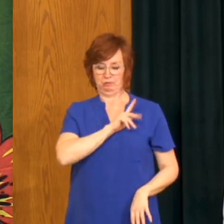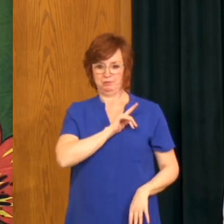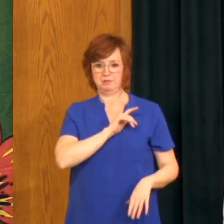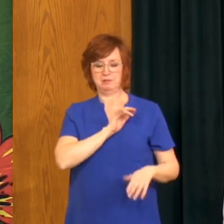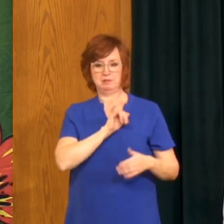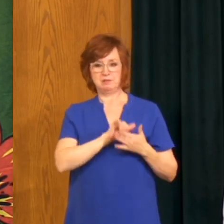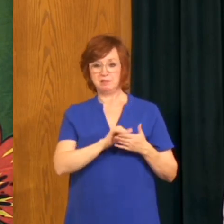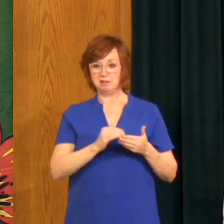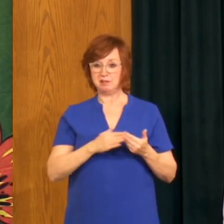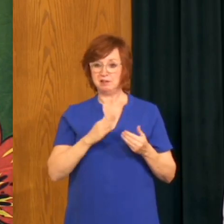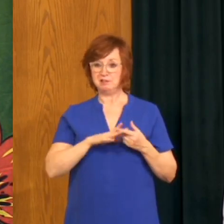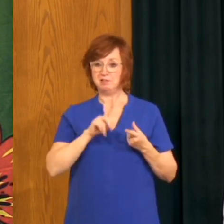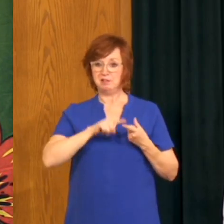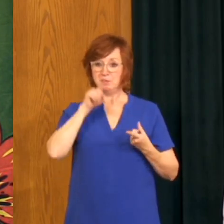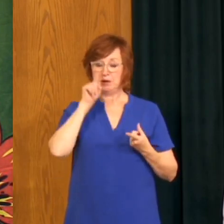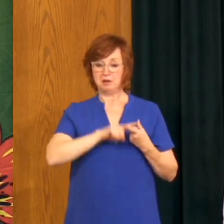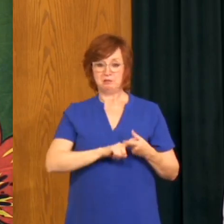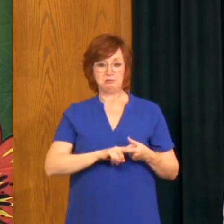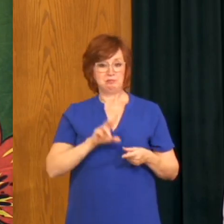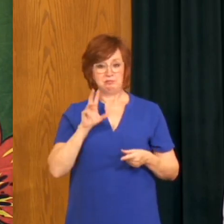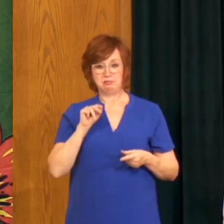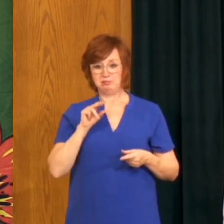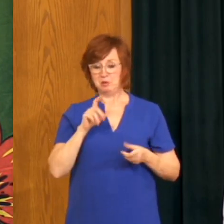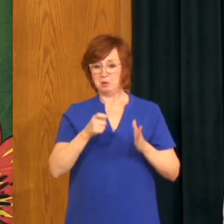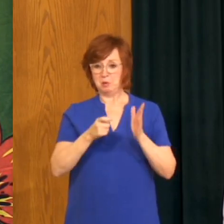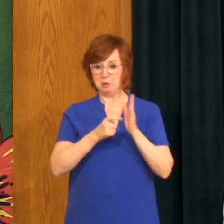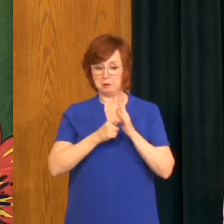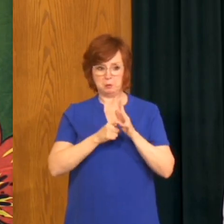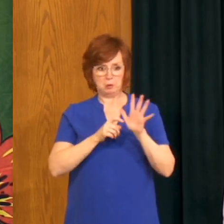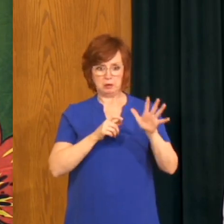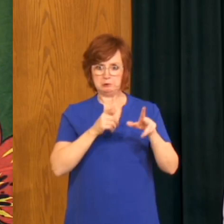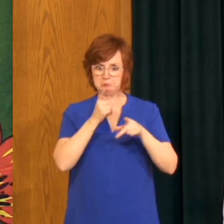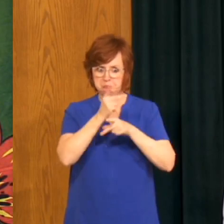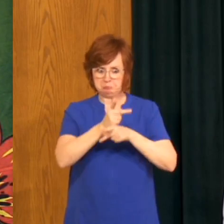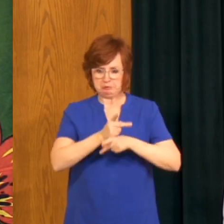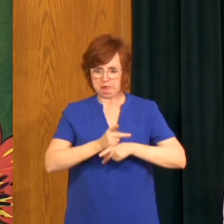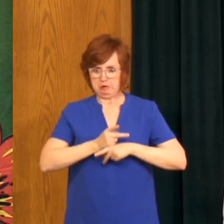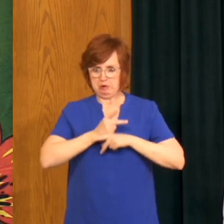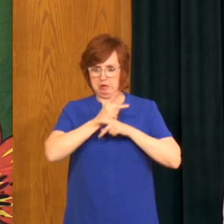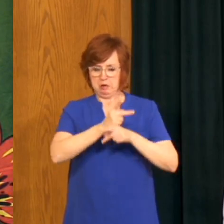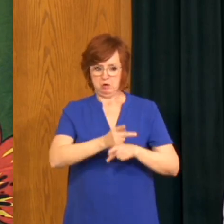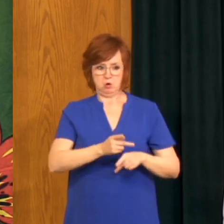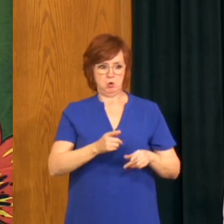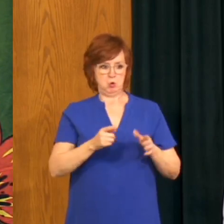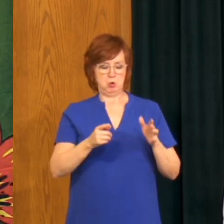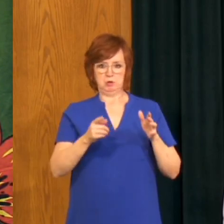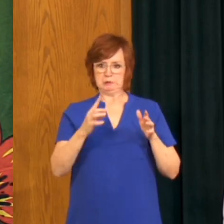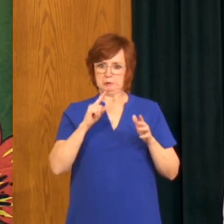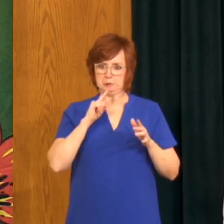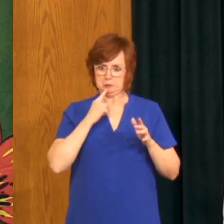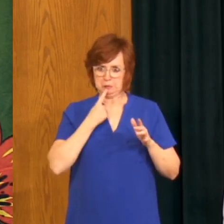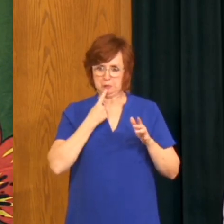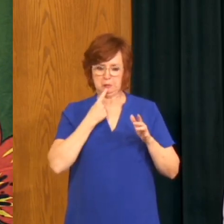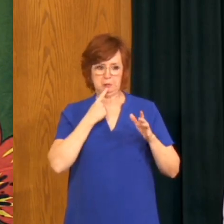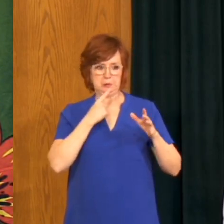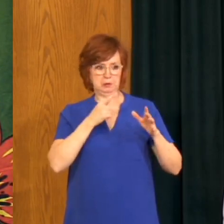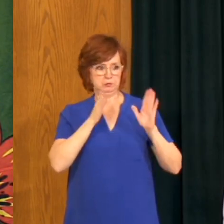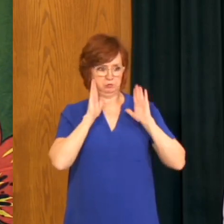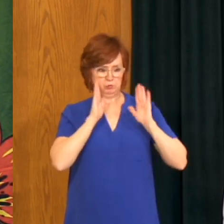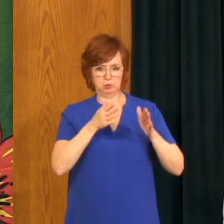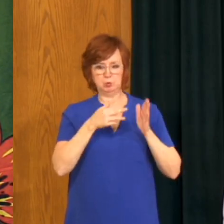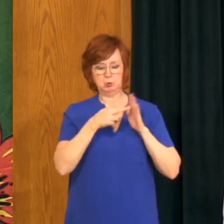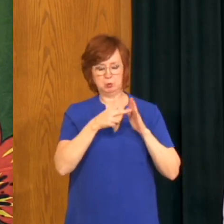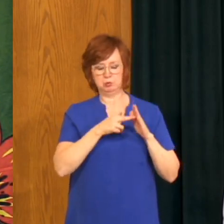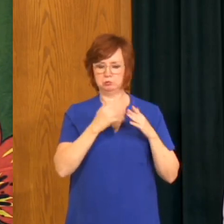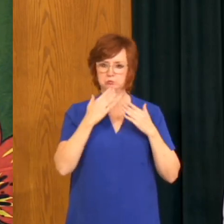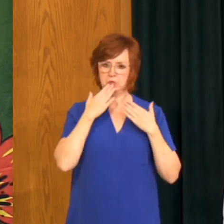It is a joint effort of so many taking their personal responsibility very seriously. They've done it, and for that I'm